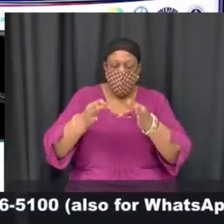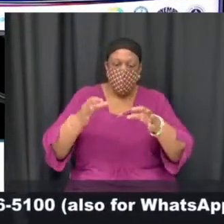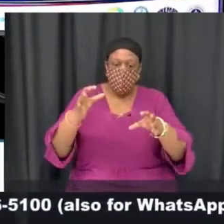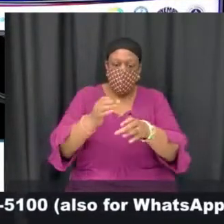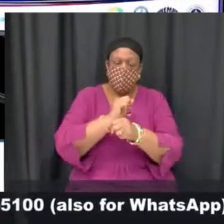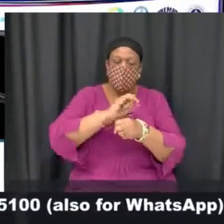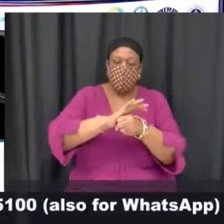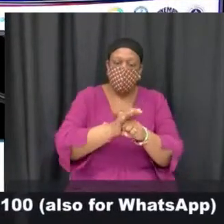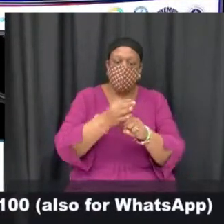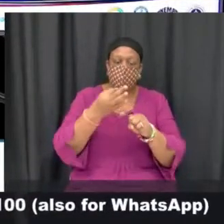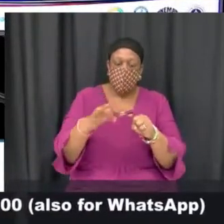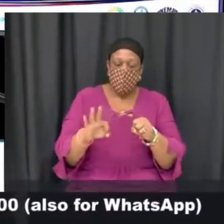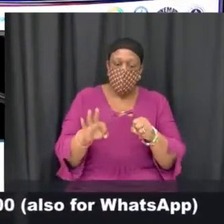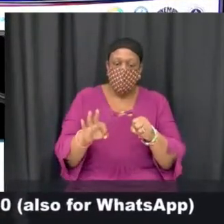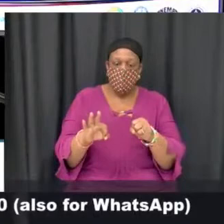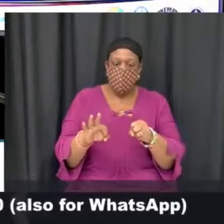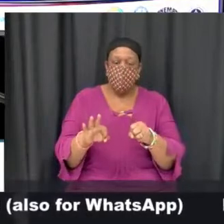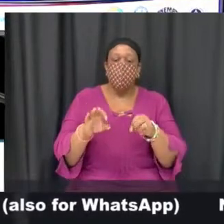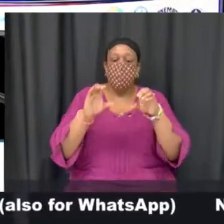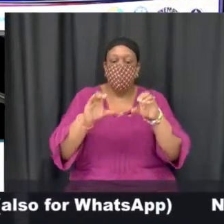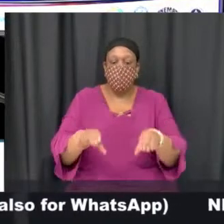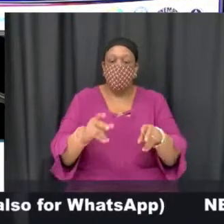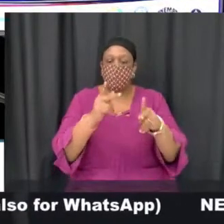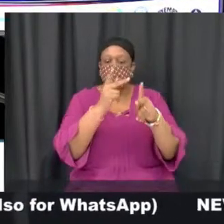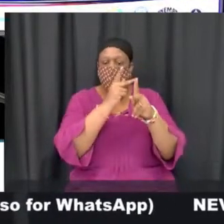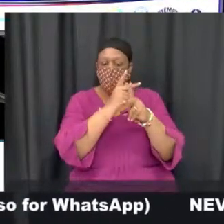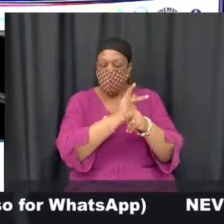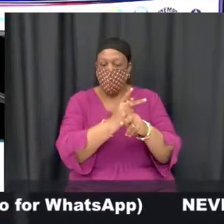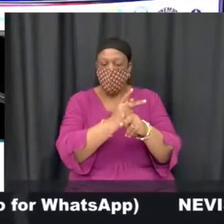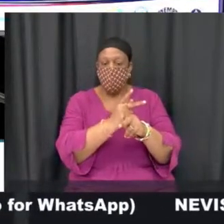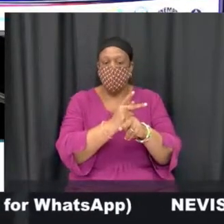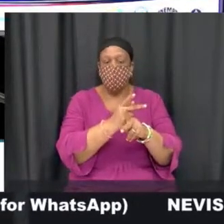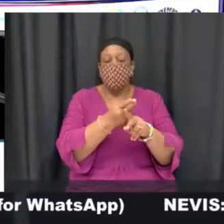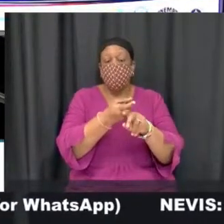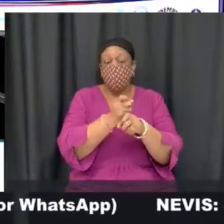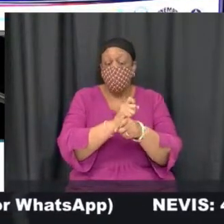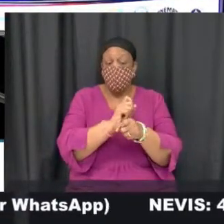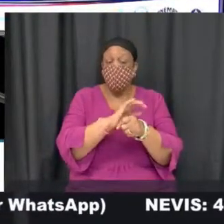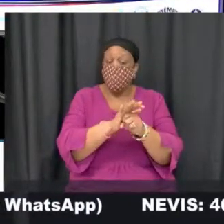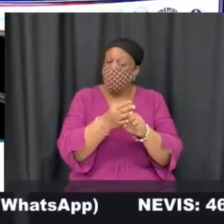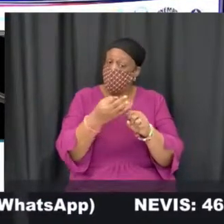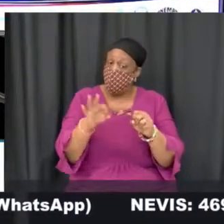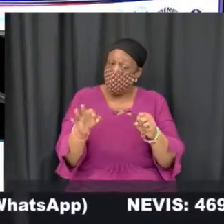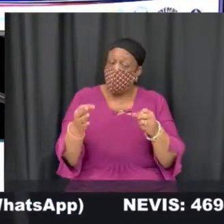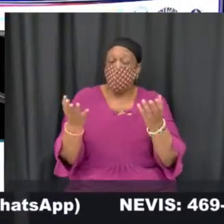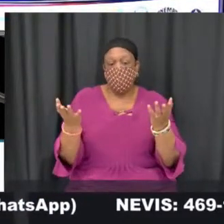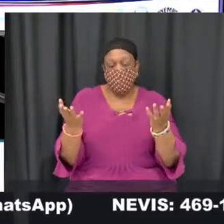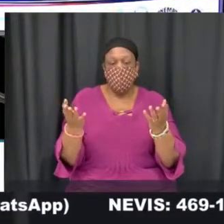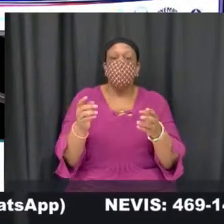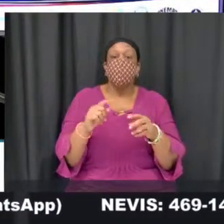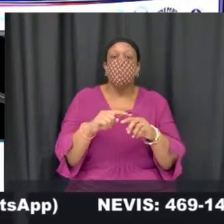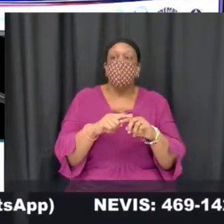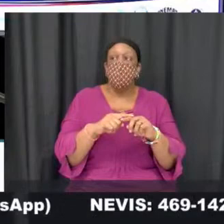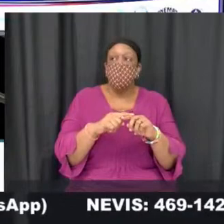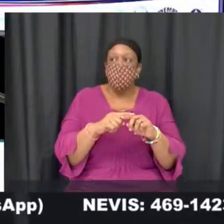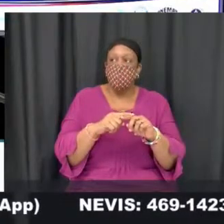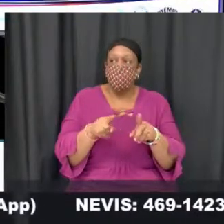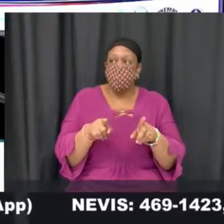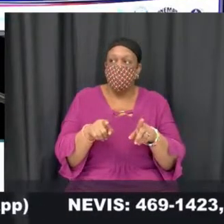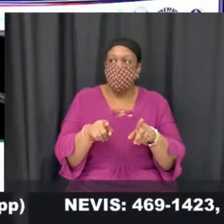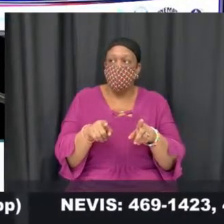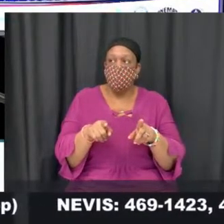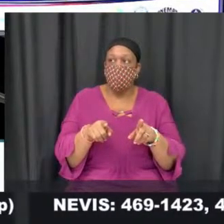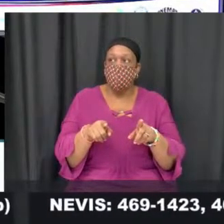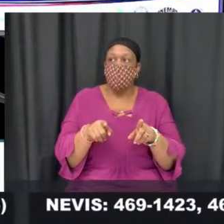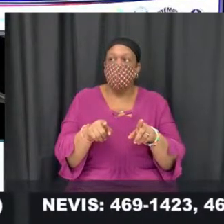the science has shown that the antibody levels or the proteins that you develop to protect yourself against COVID-19, they